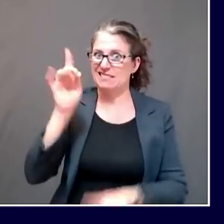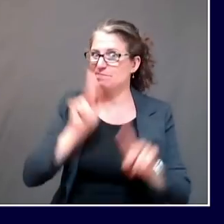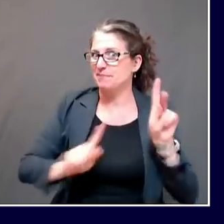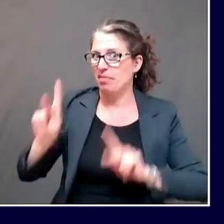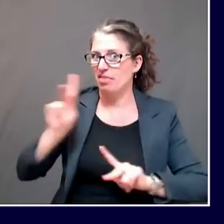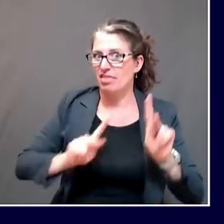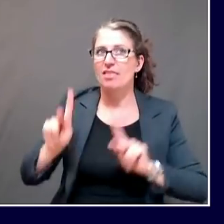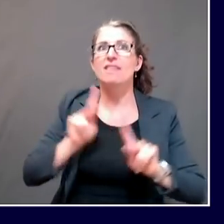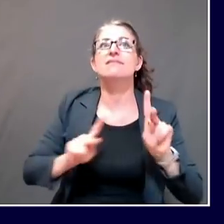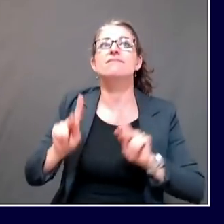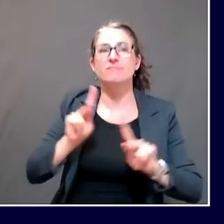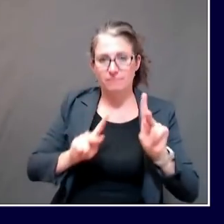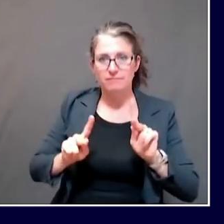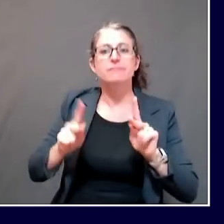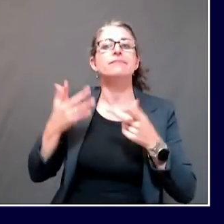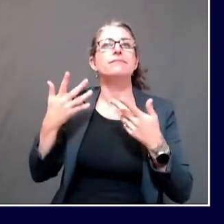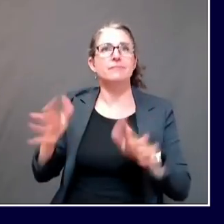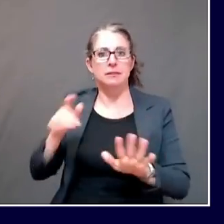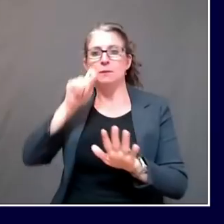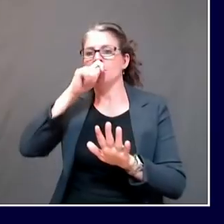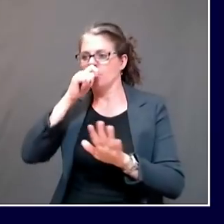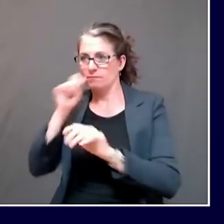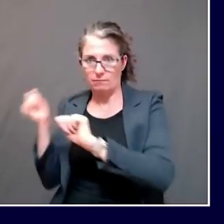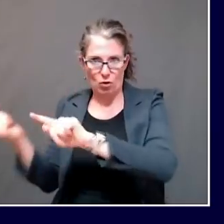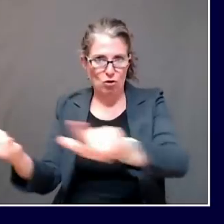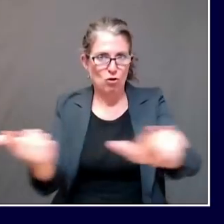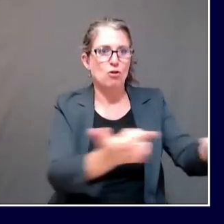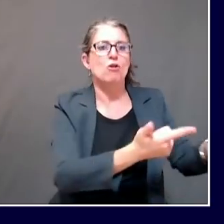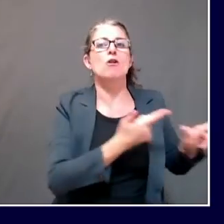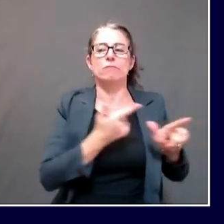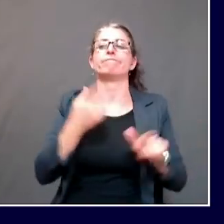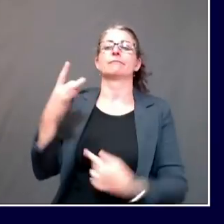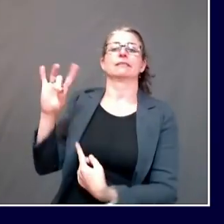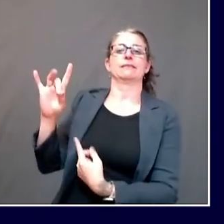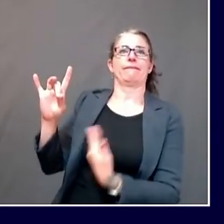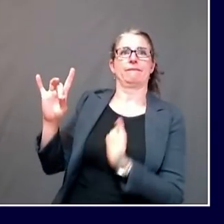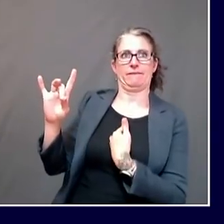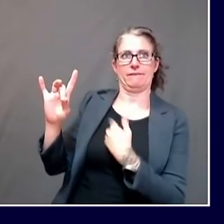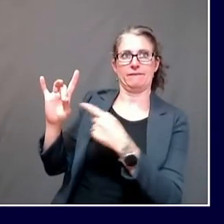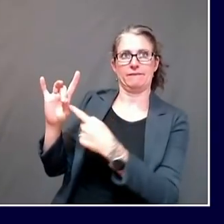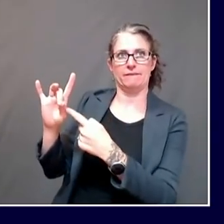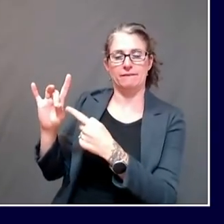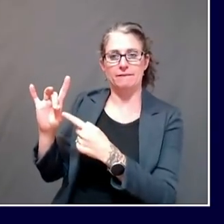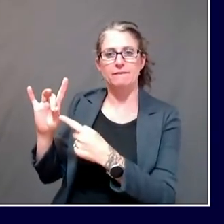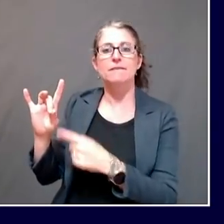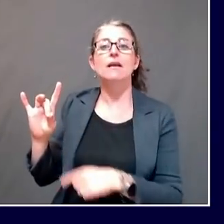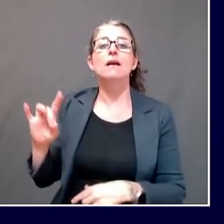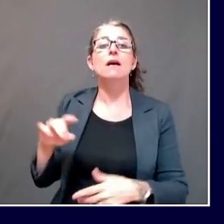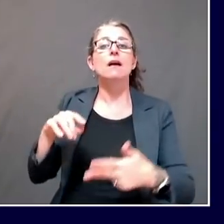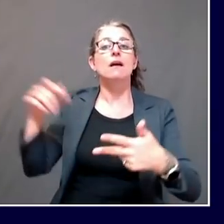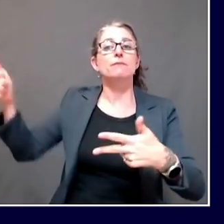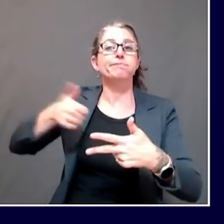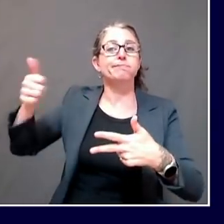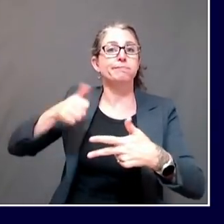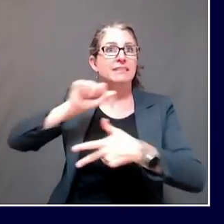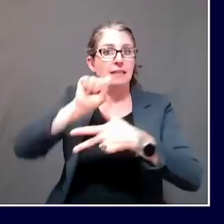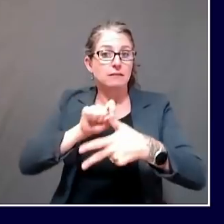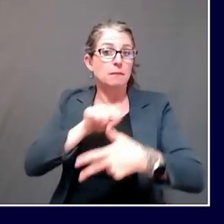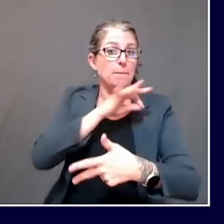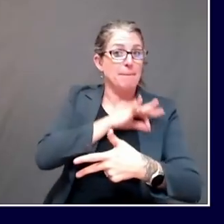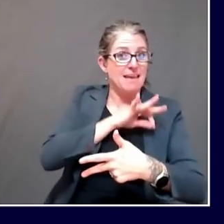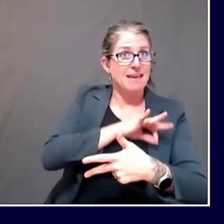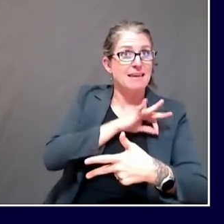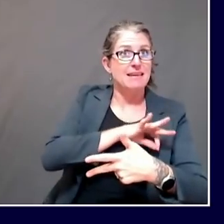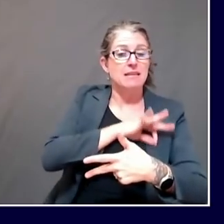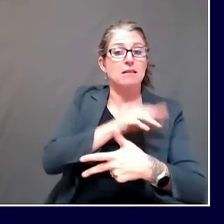confirmed. Those cases are among individuals who hail from separate and different states. As of right now, 13 of those